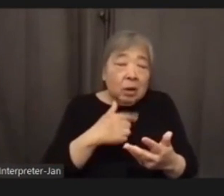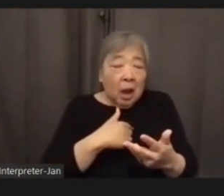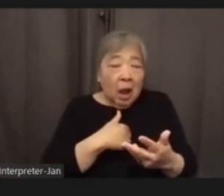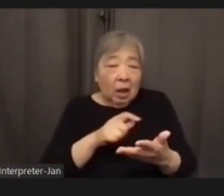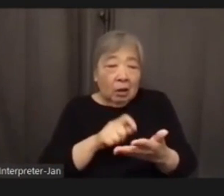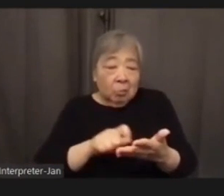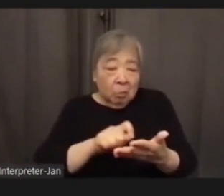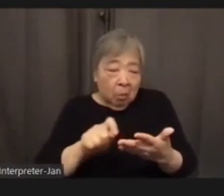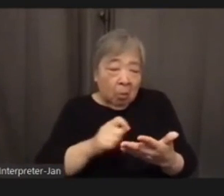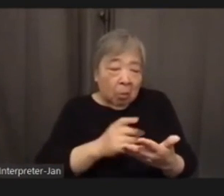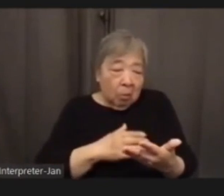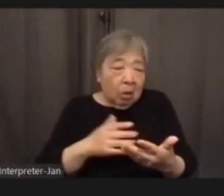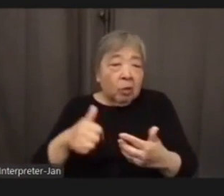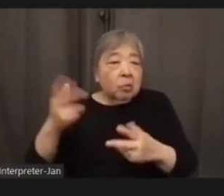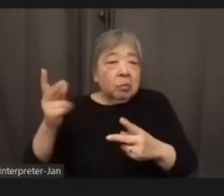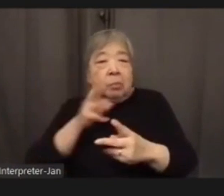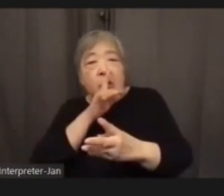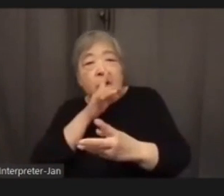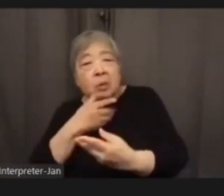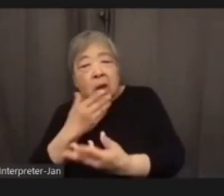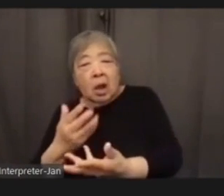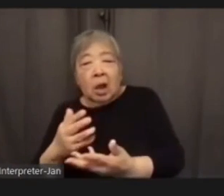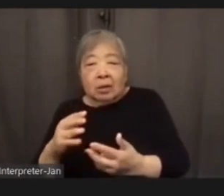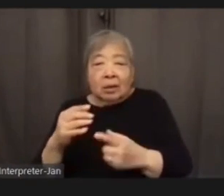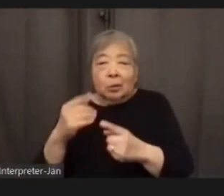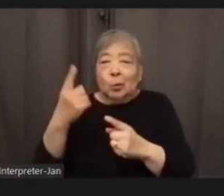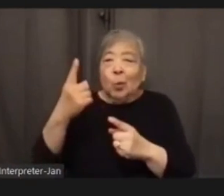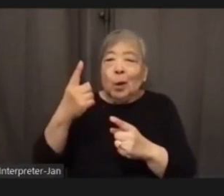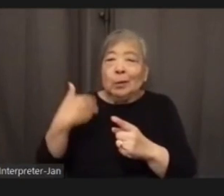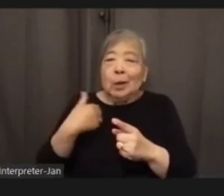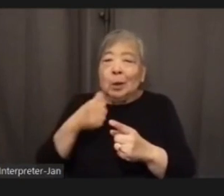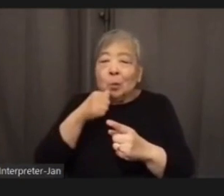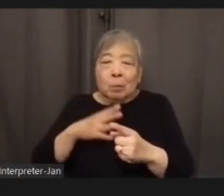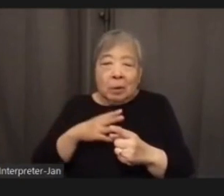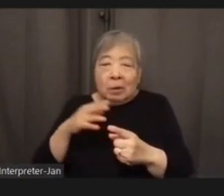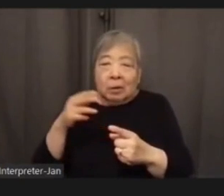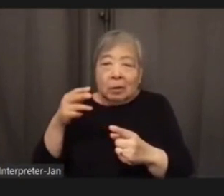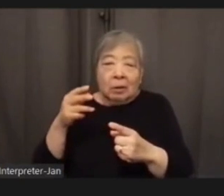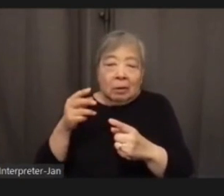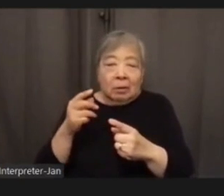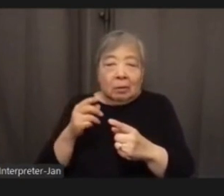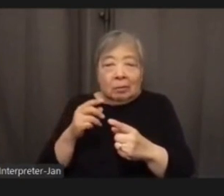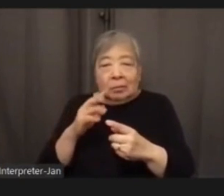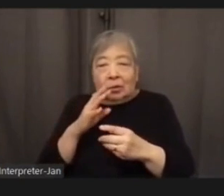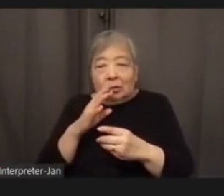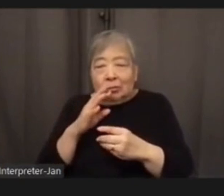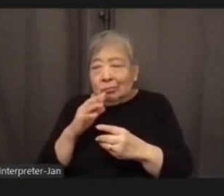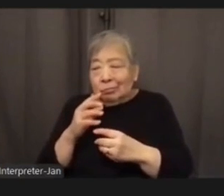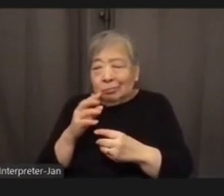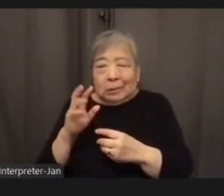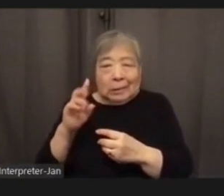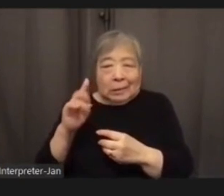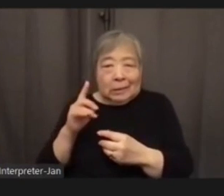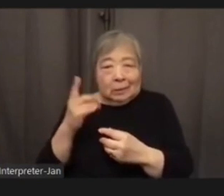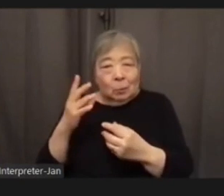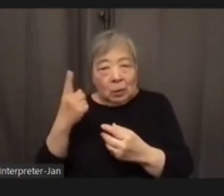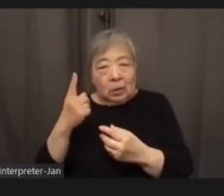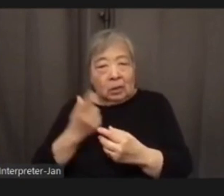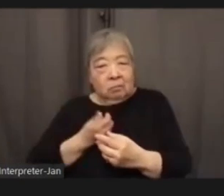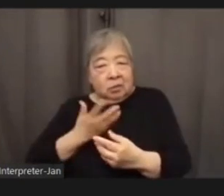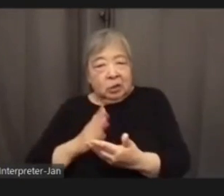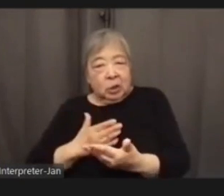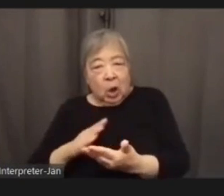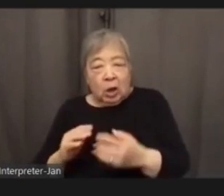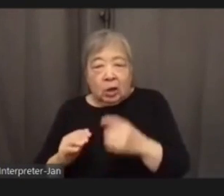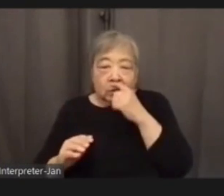A. Park tell her story in a musical that we did. And